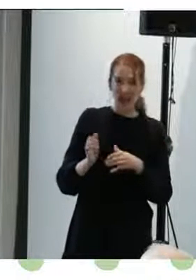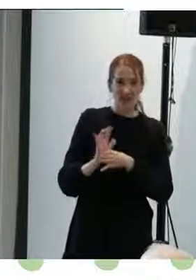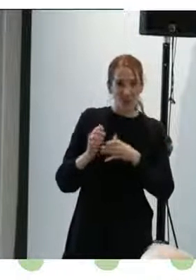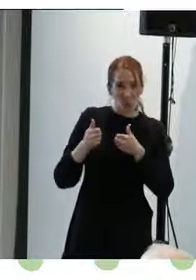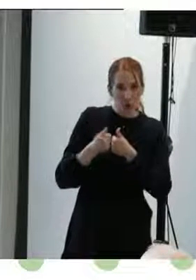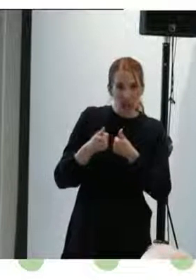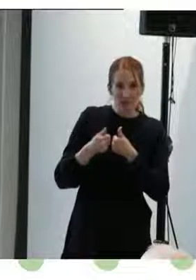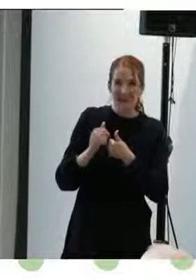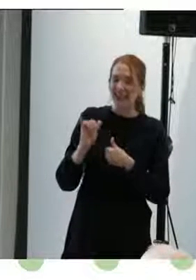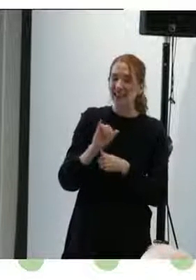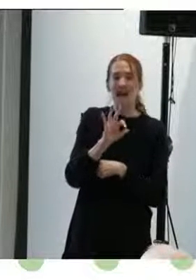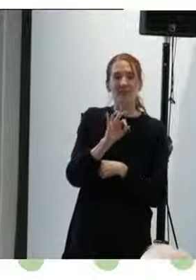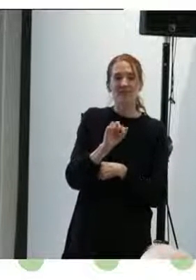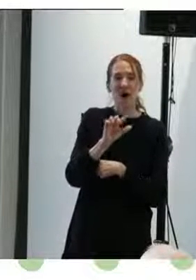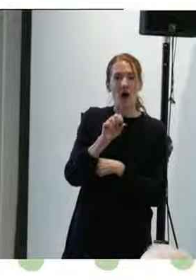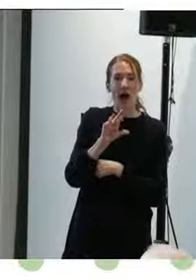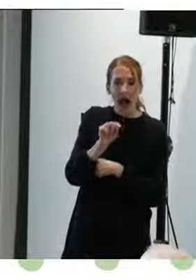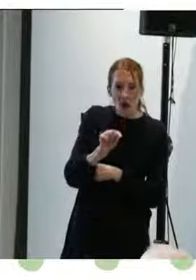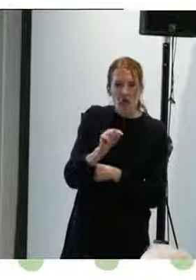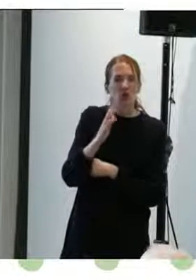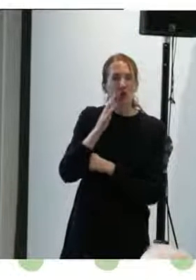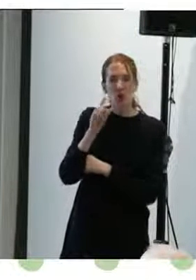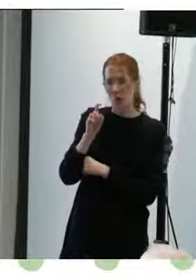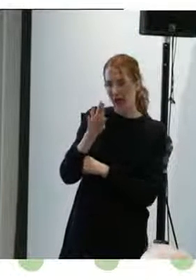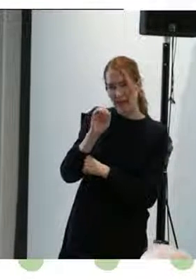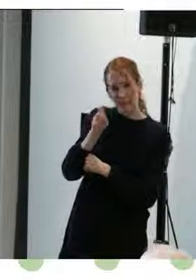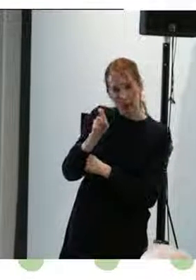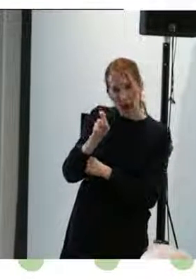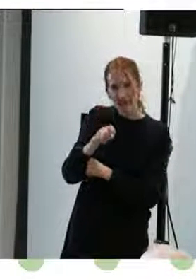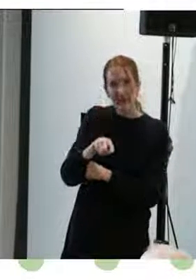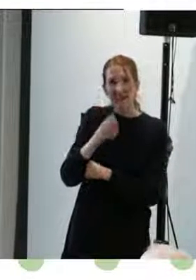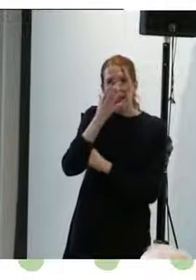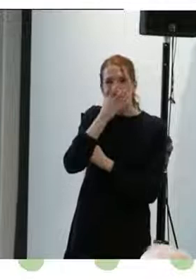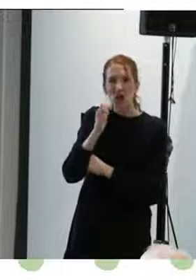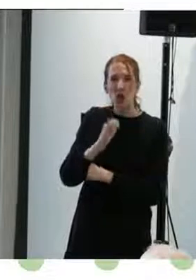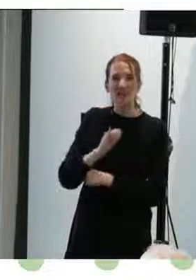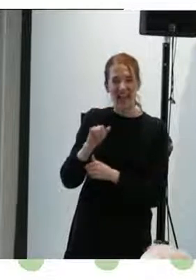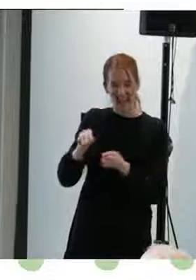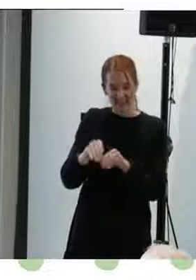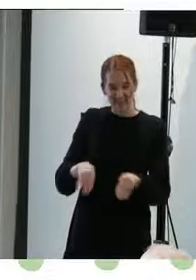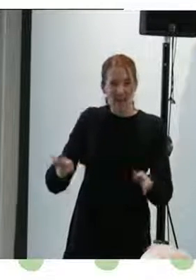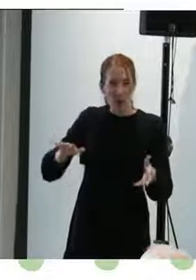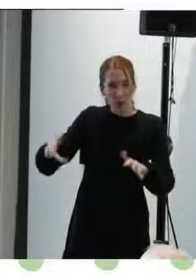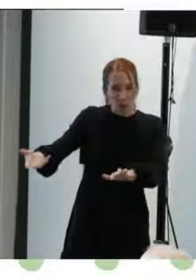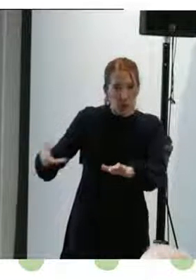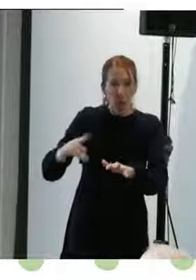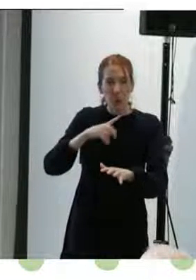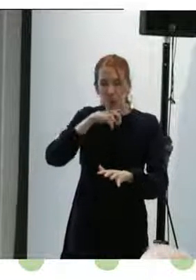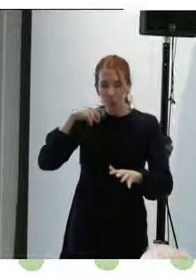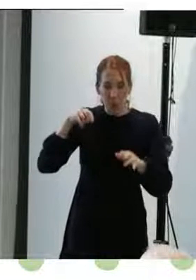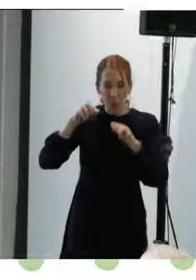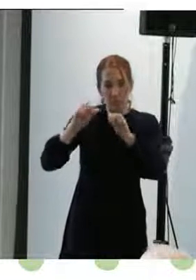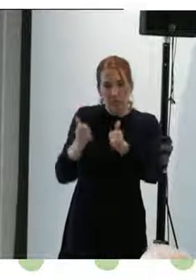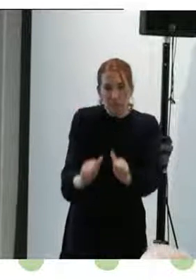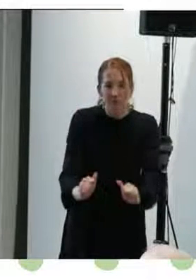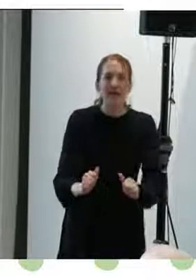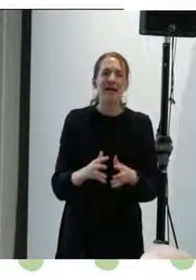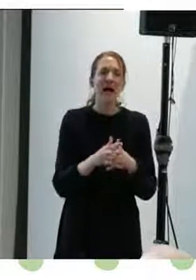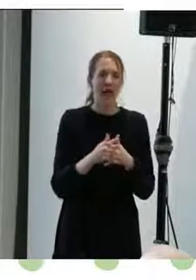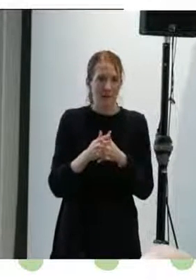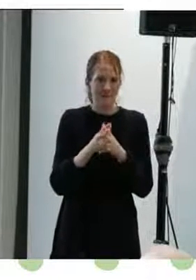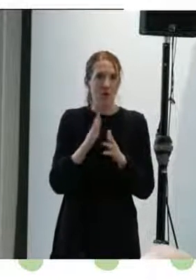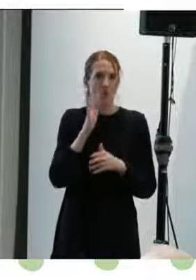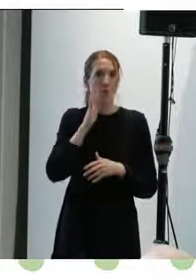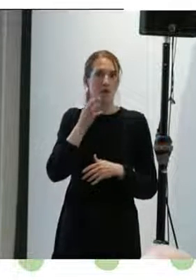I think these games, like on Xbox, you see how it looks like a wasteland? That's how America is gonna look soon. It's gonna be a